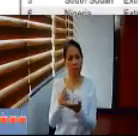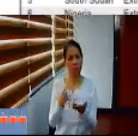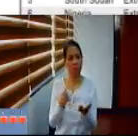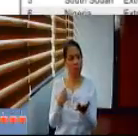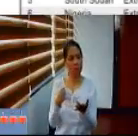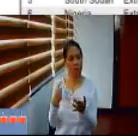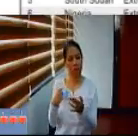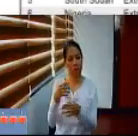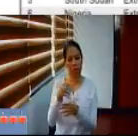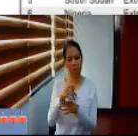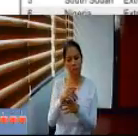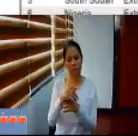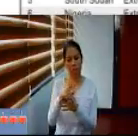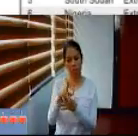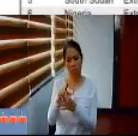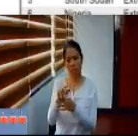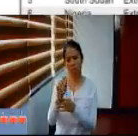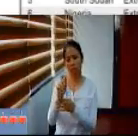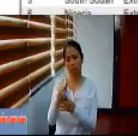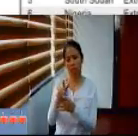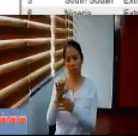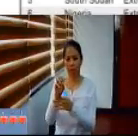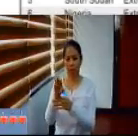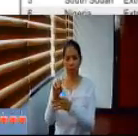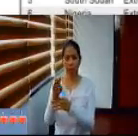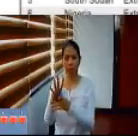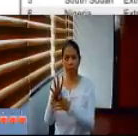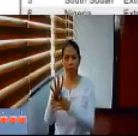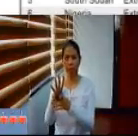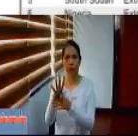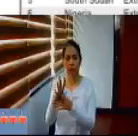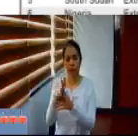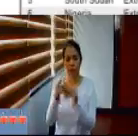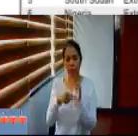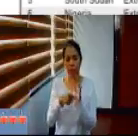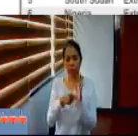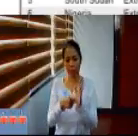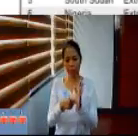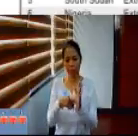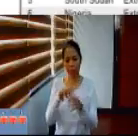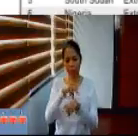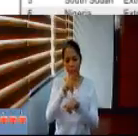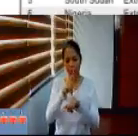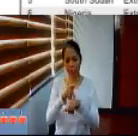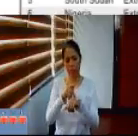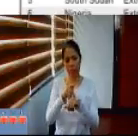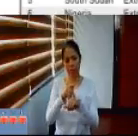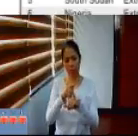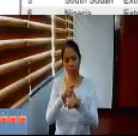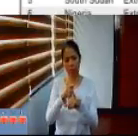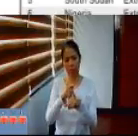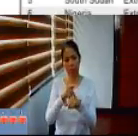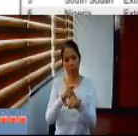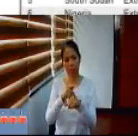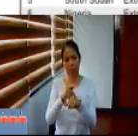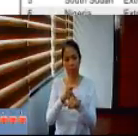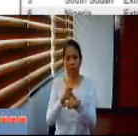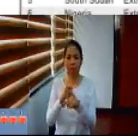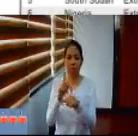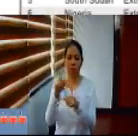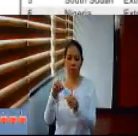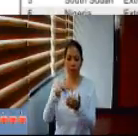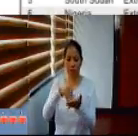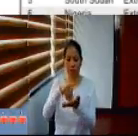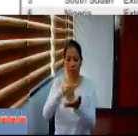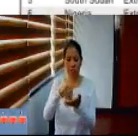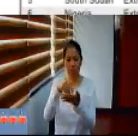2014 index where it shows that the Philippines is a major, is one of those vulnerable countries.